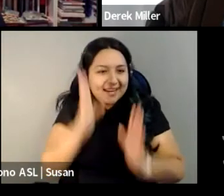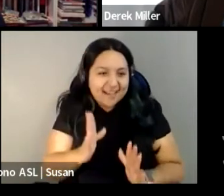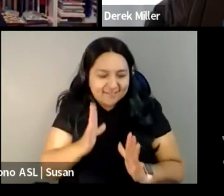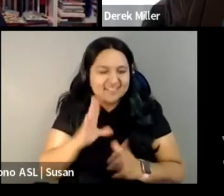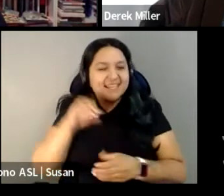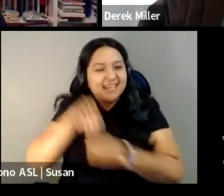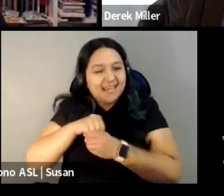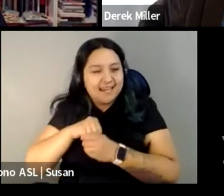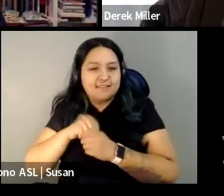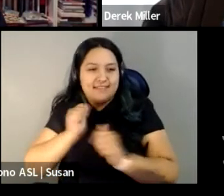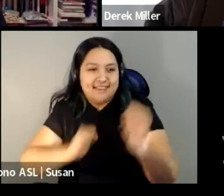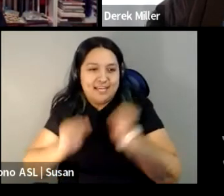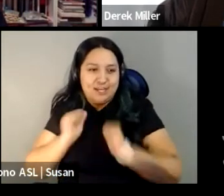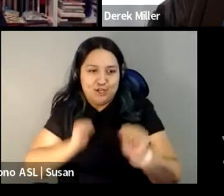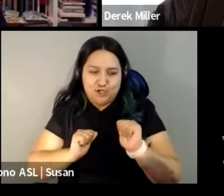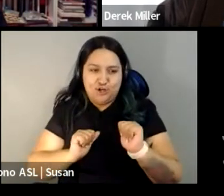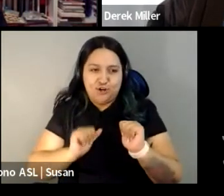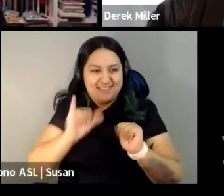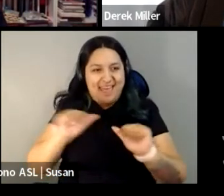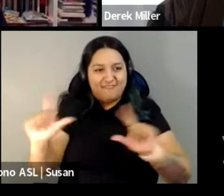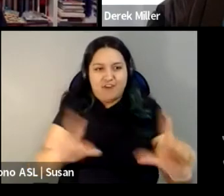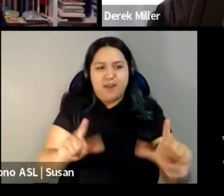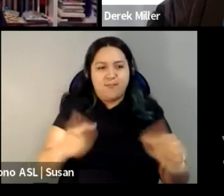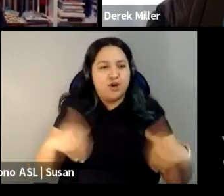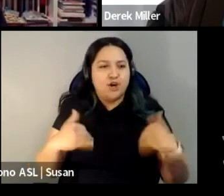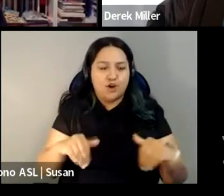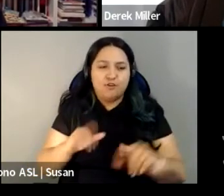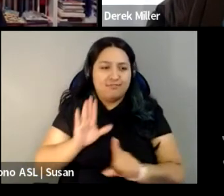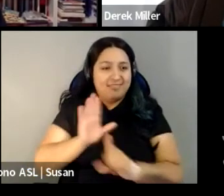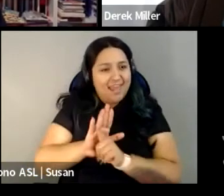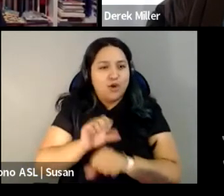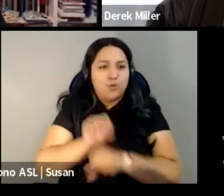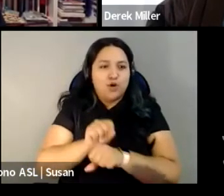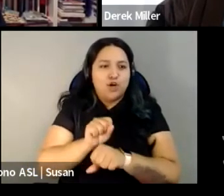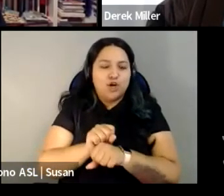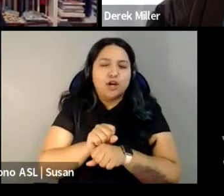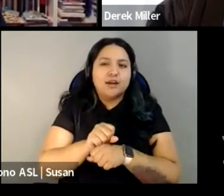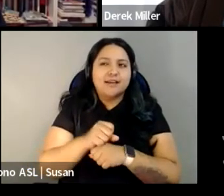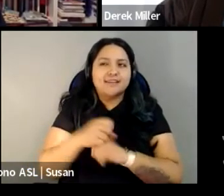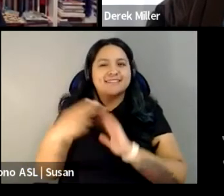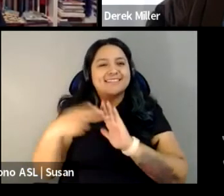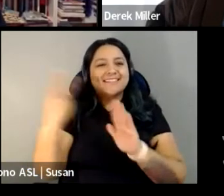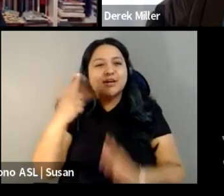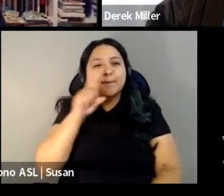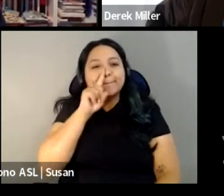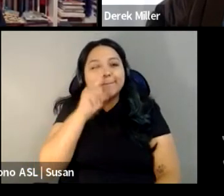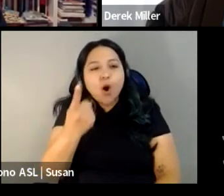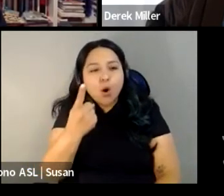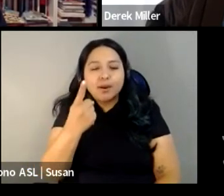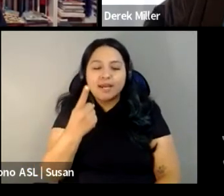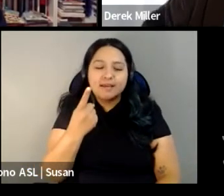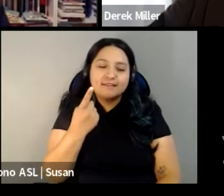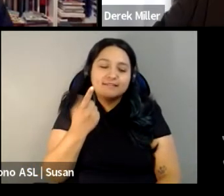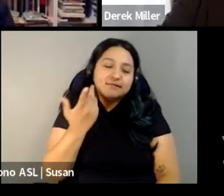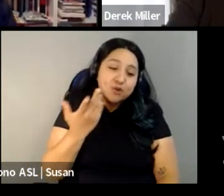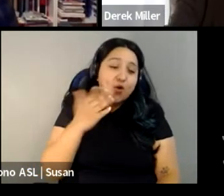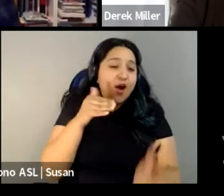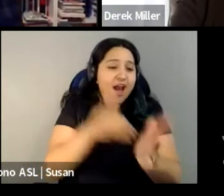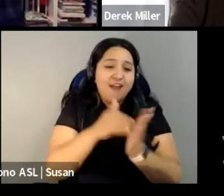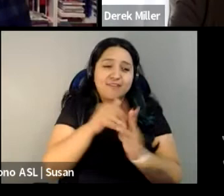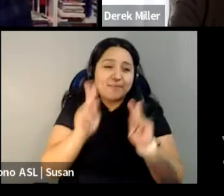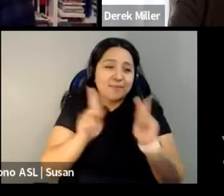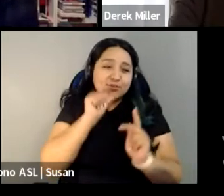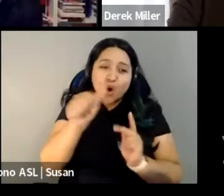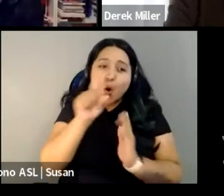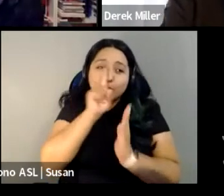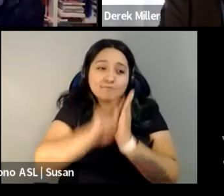industry. Their work is oft considered mundane and thus hugely underexamined. But you have revealed